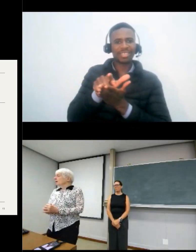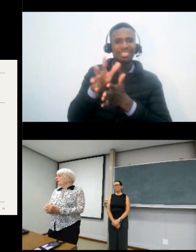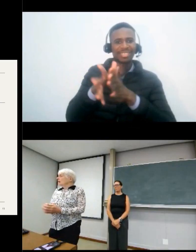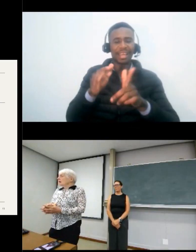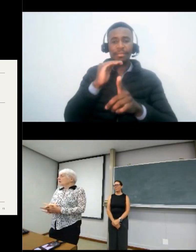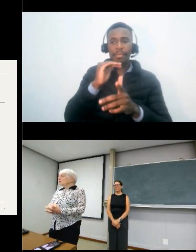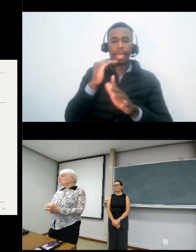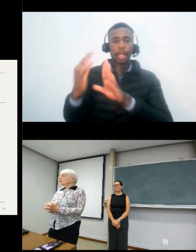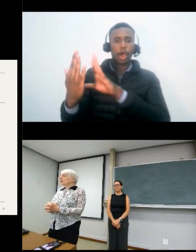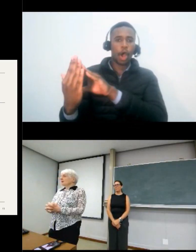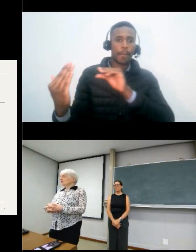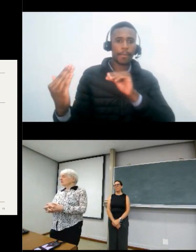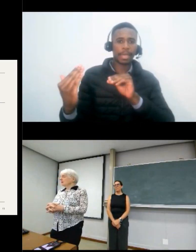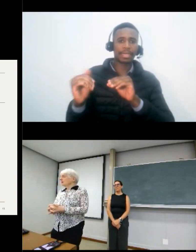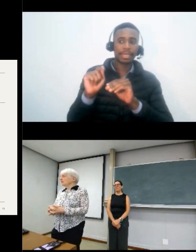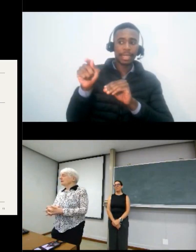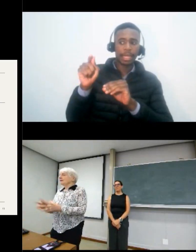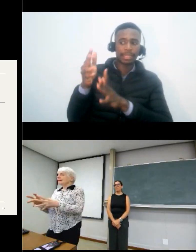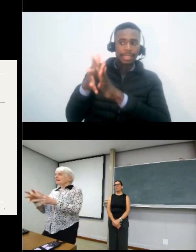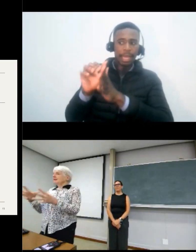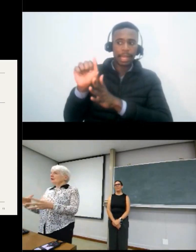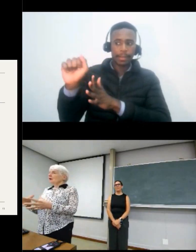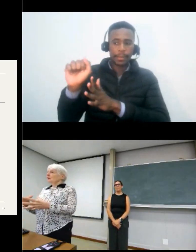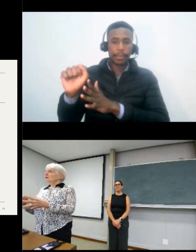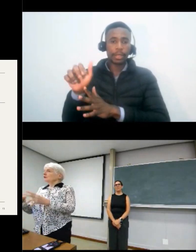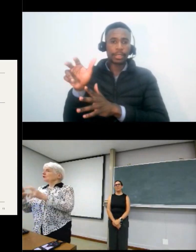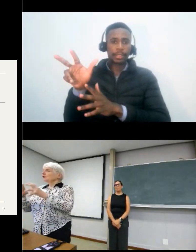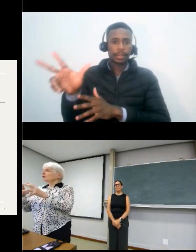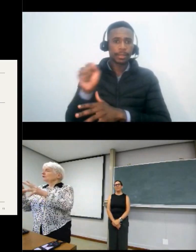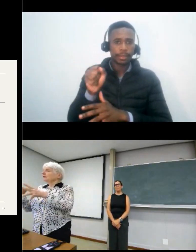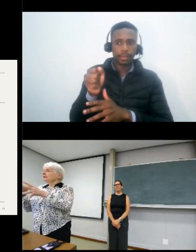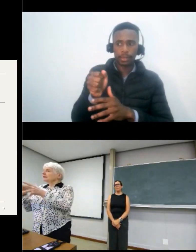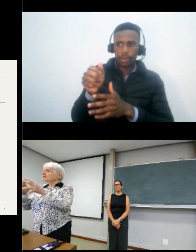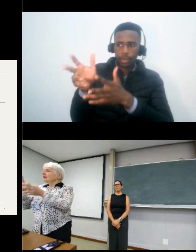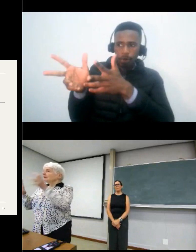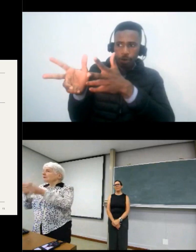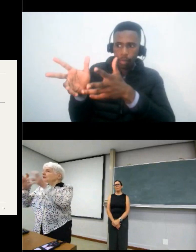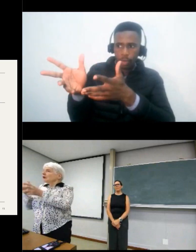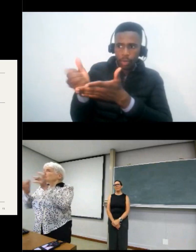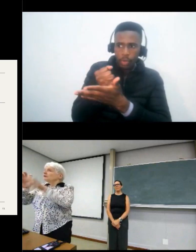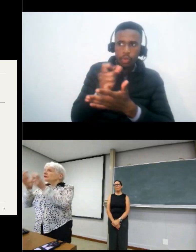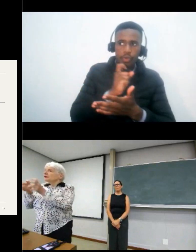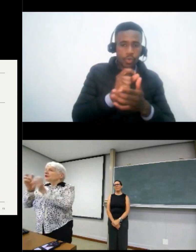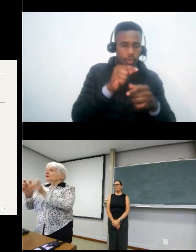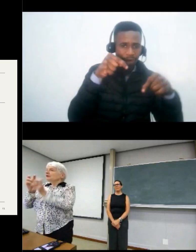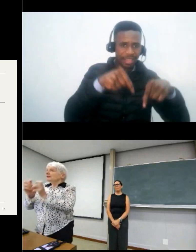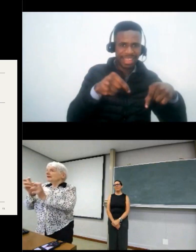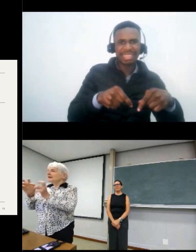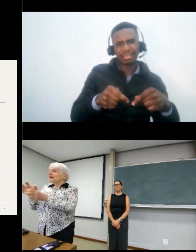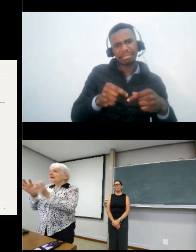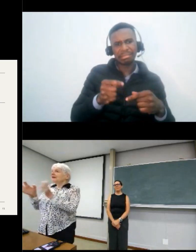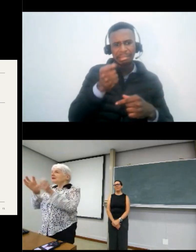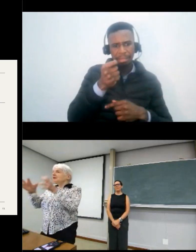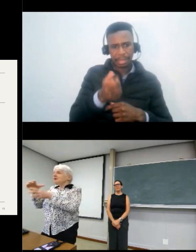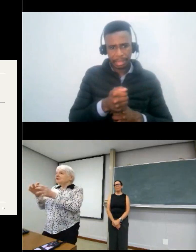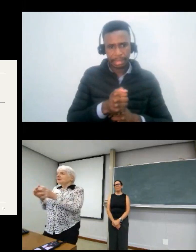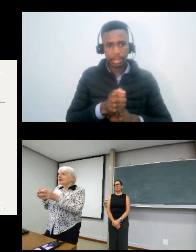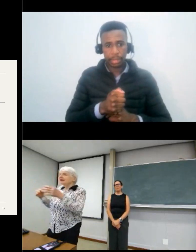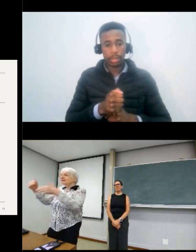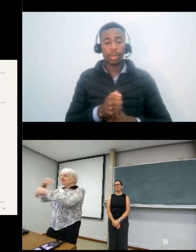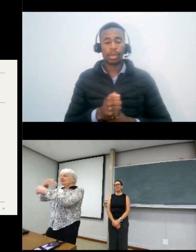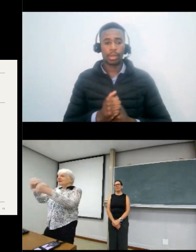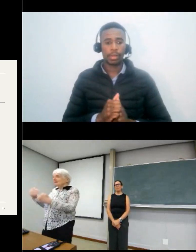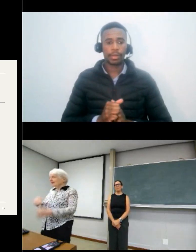schools. No school has a variety that stands alone, so it's not that it's developed its own version of SASL and that's